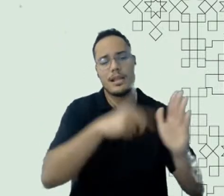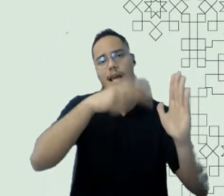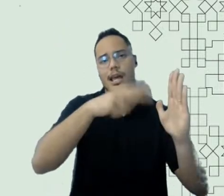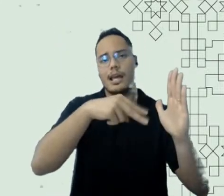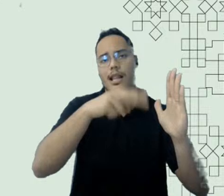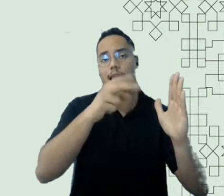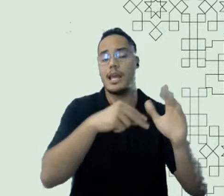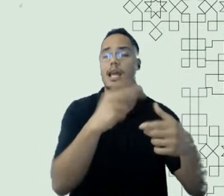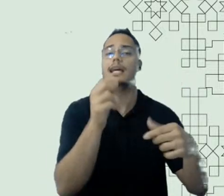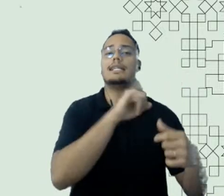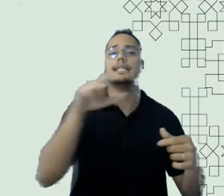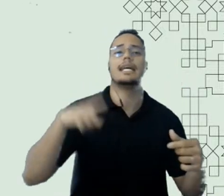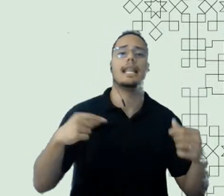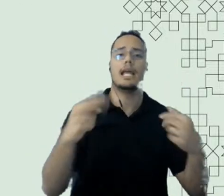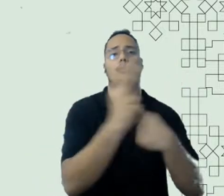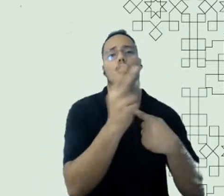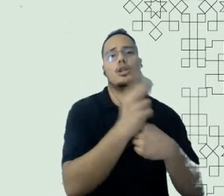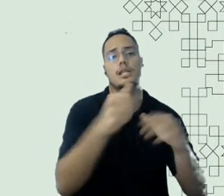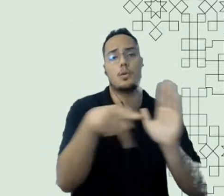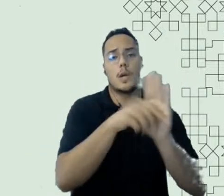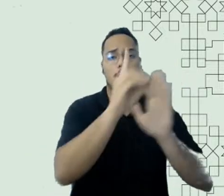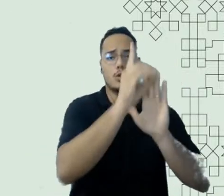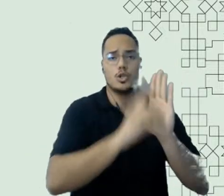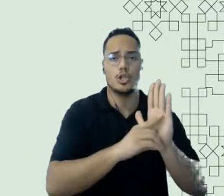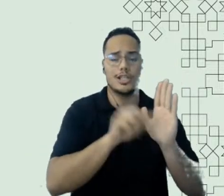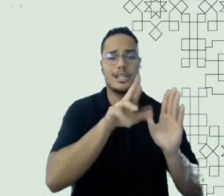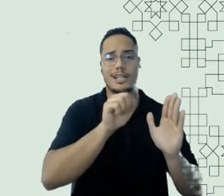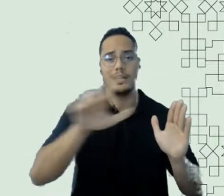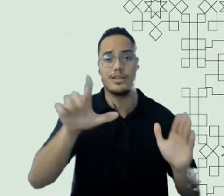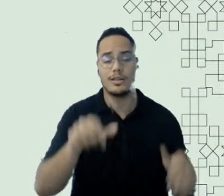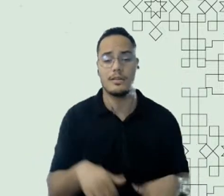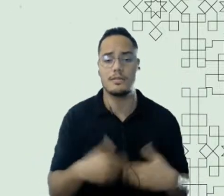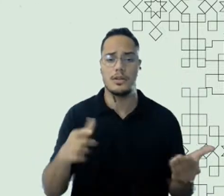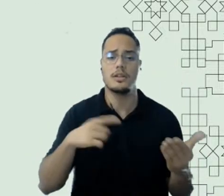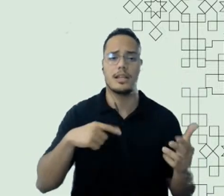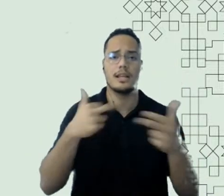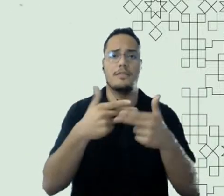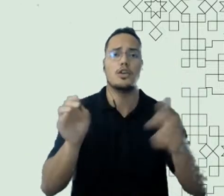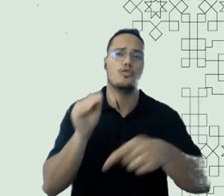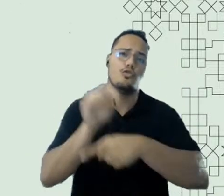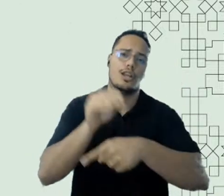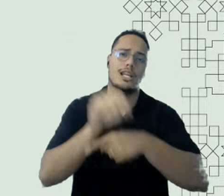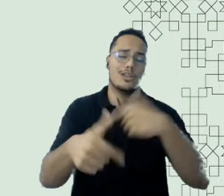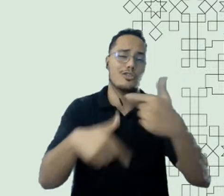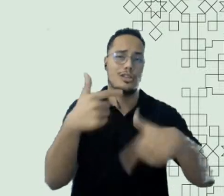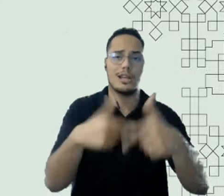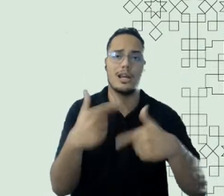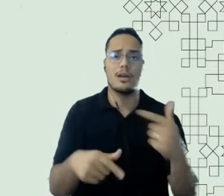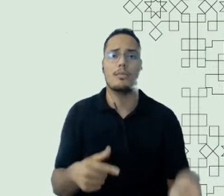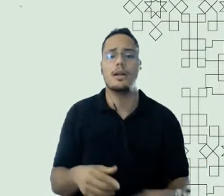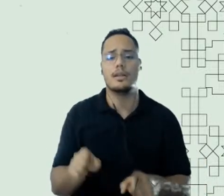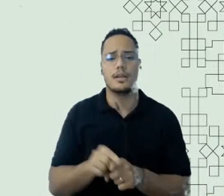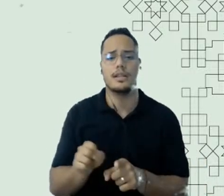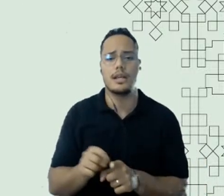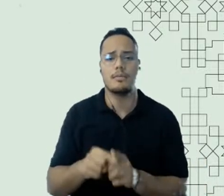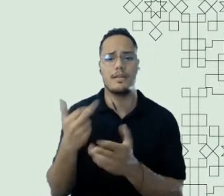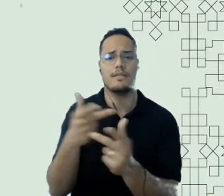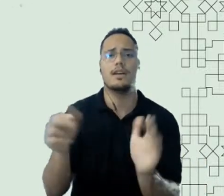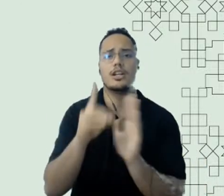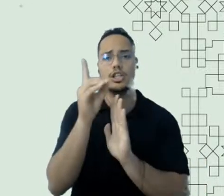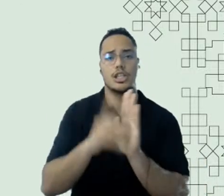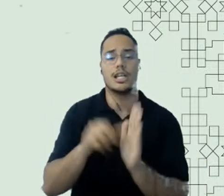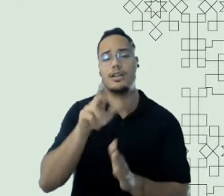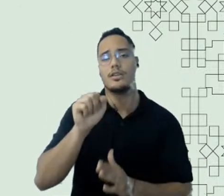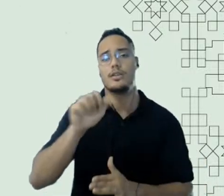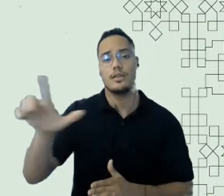providers, consumers, and copyright owners. And there are three key objectives,